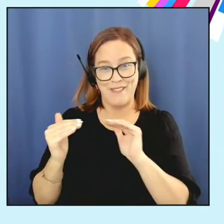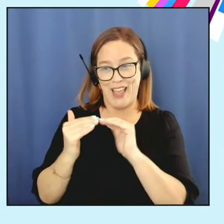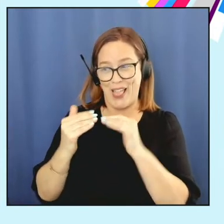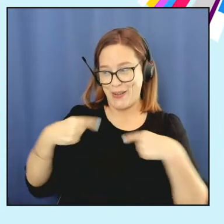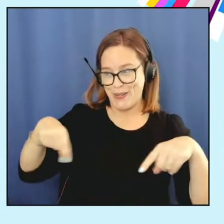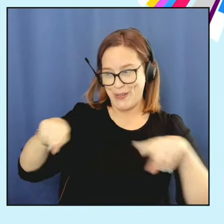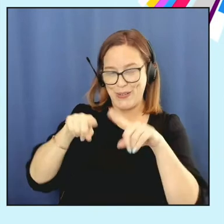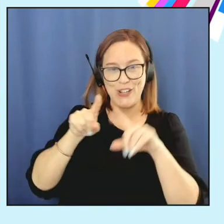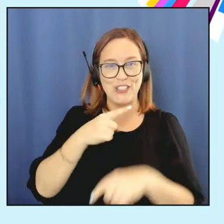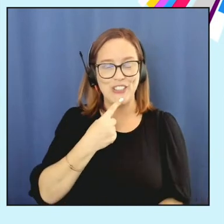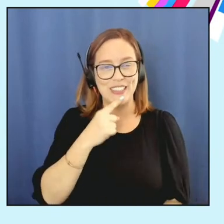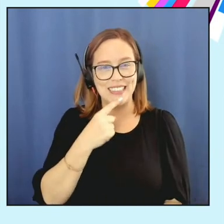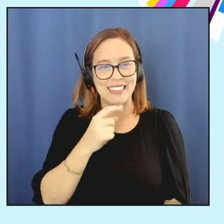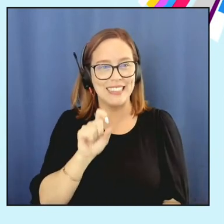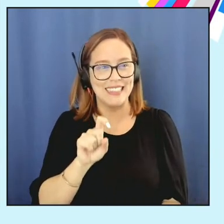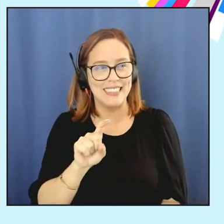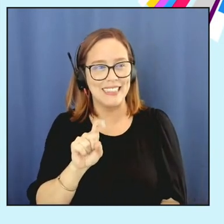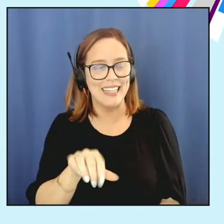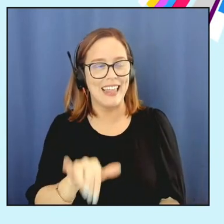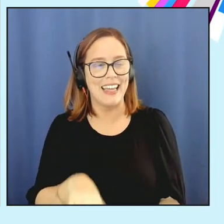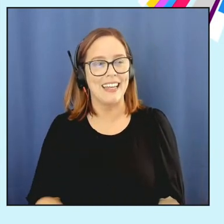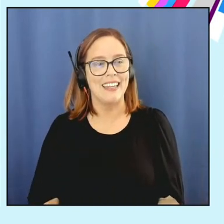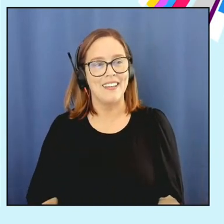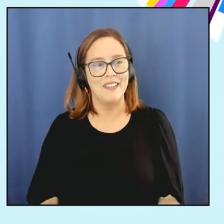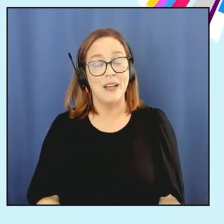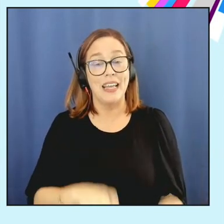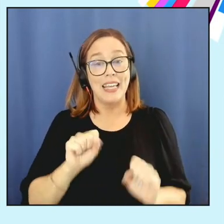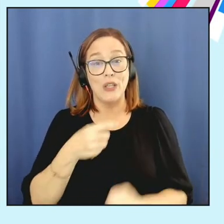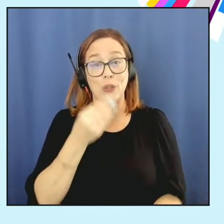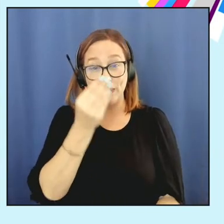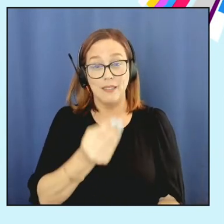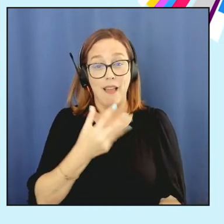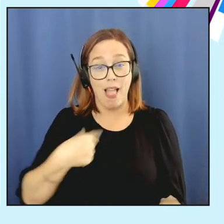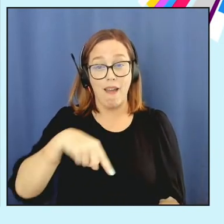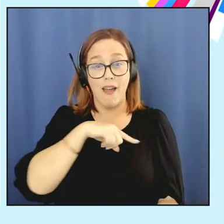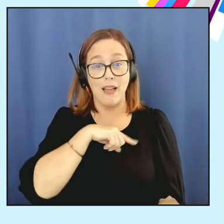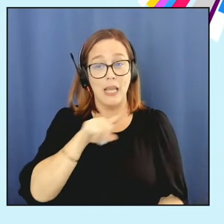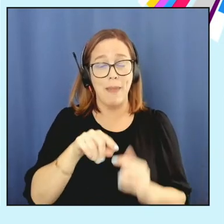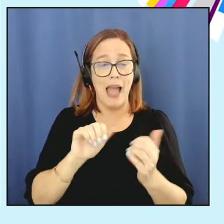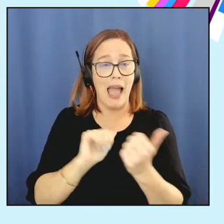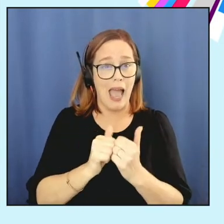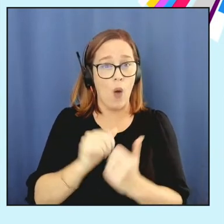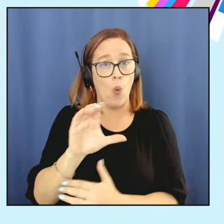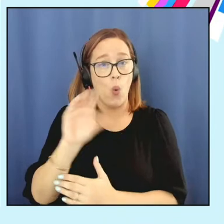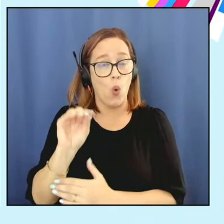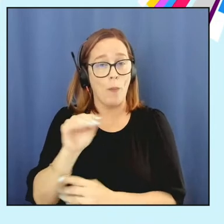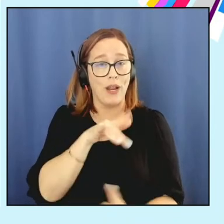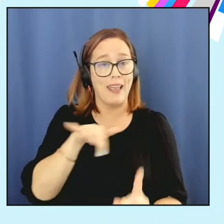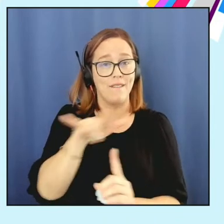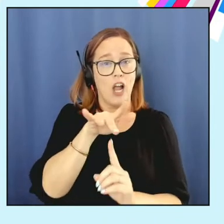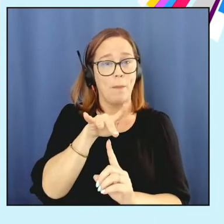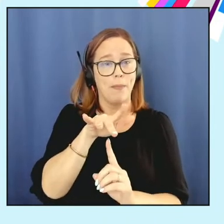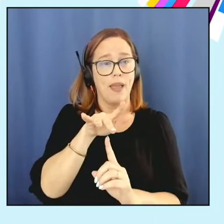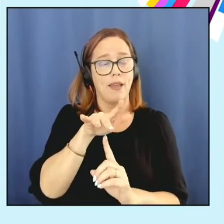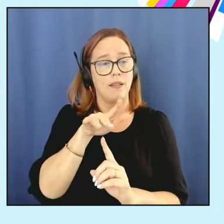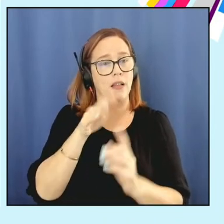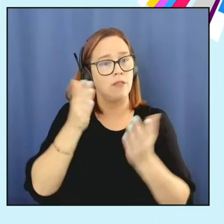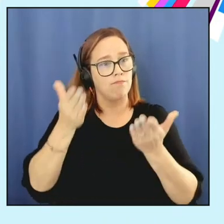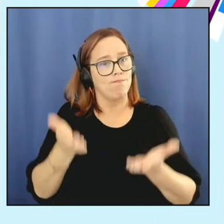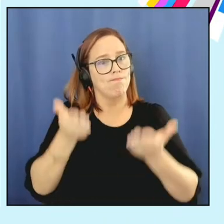say, can you tell us about how the corporate environment has uplifted your work and additional steps the